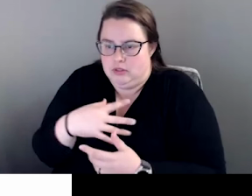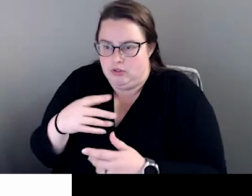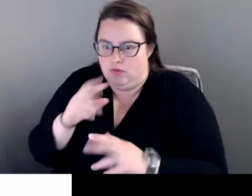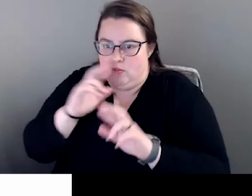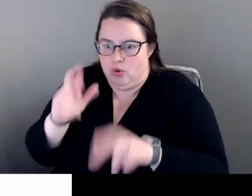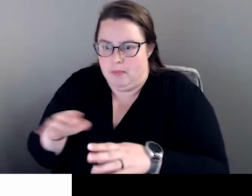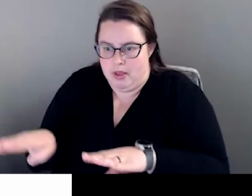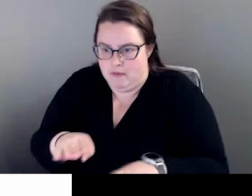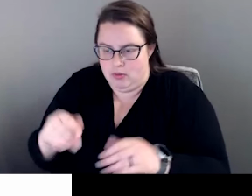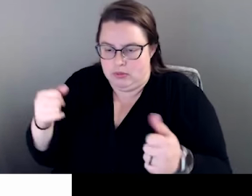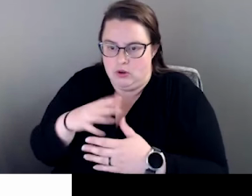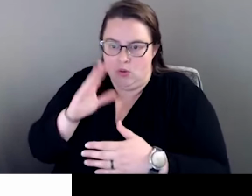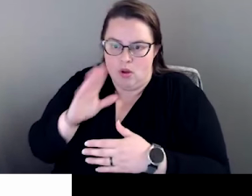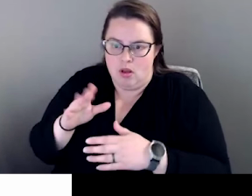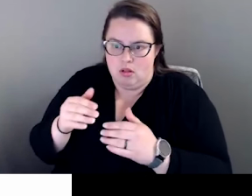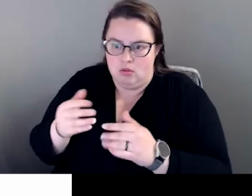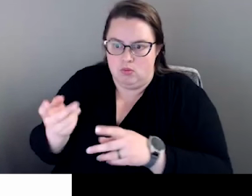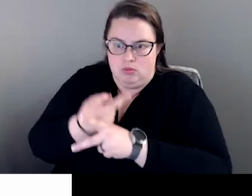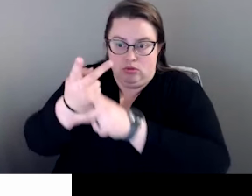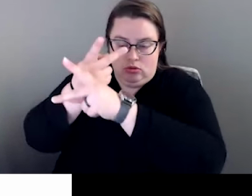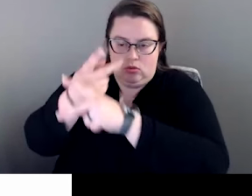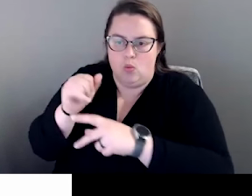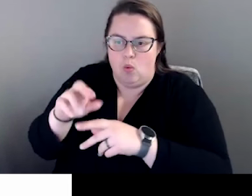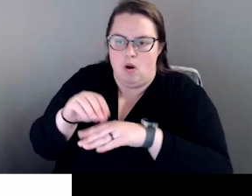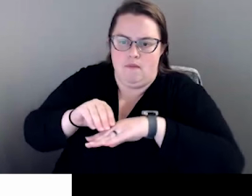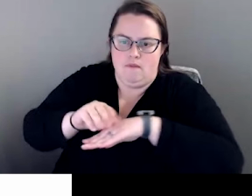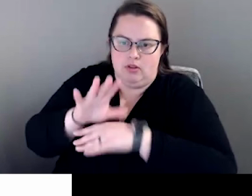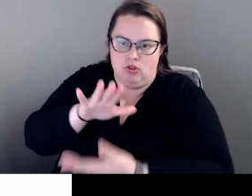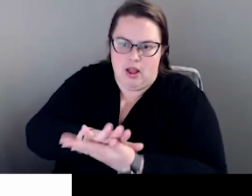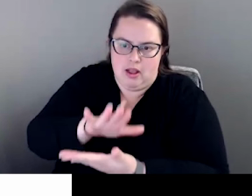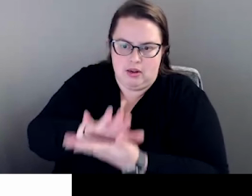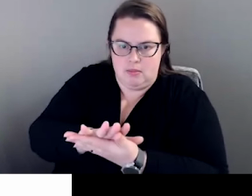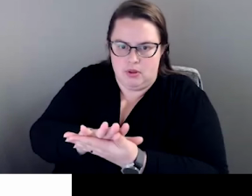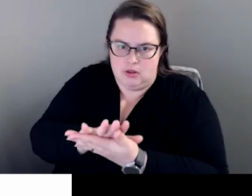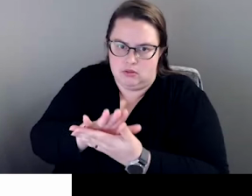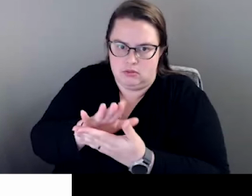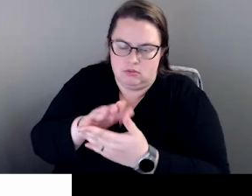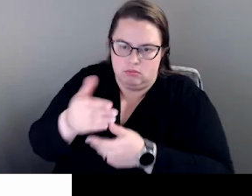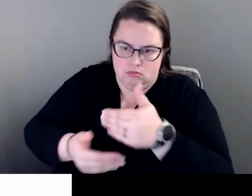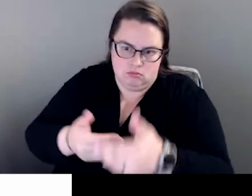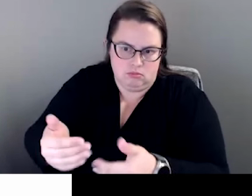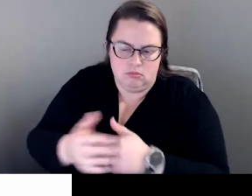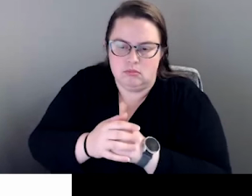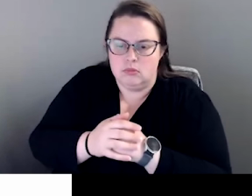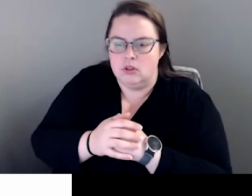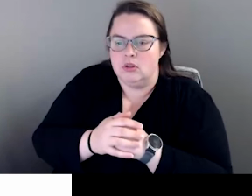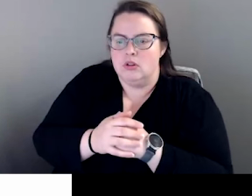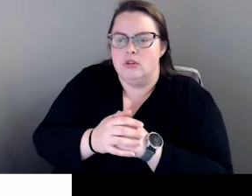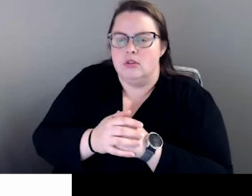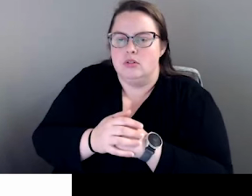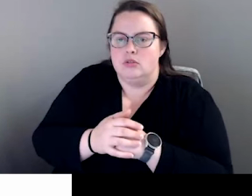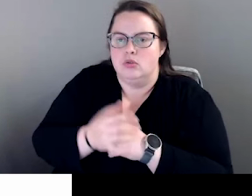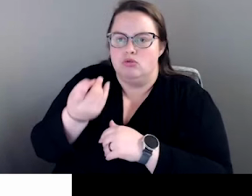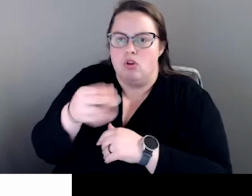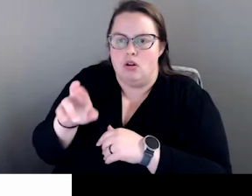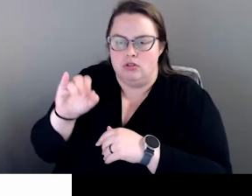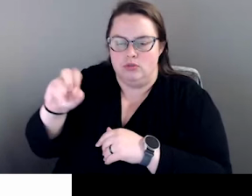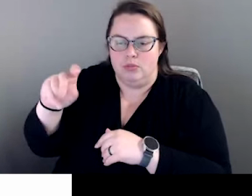it might escalate or affect their academic standing. So what would be Dr. Smith's obligations